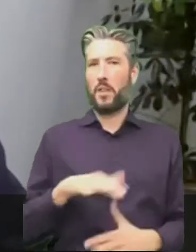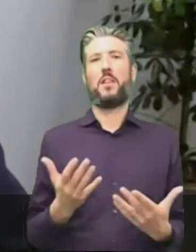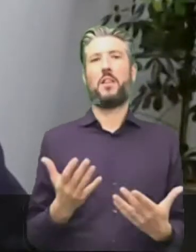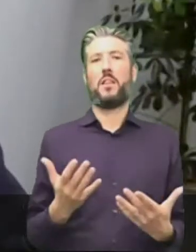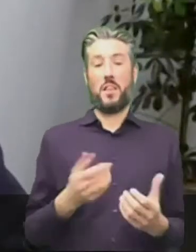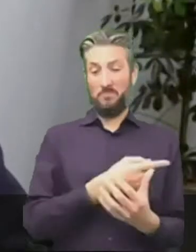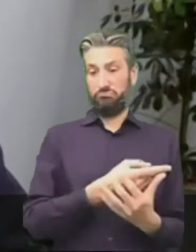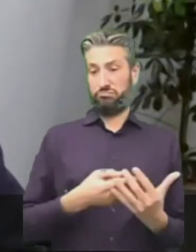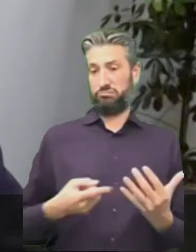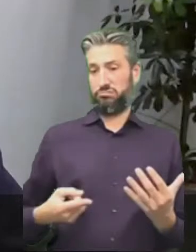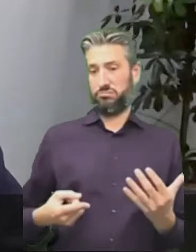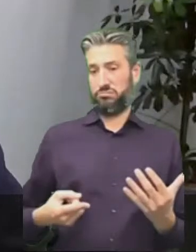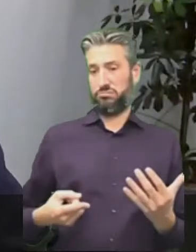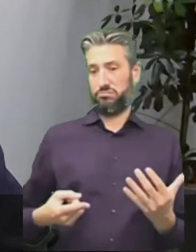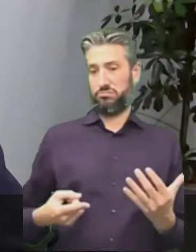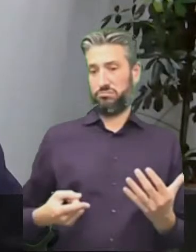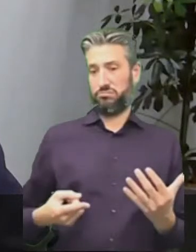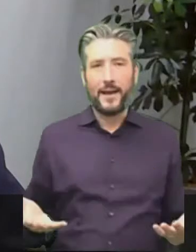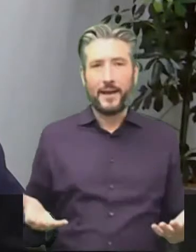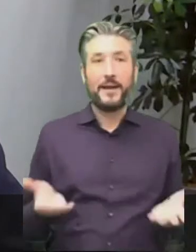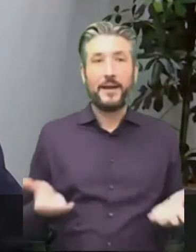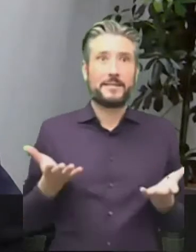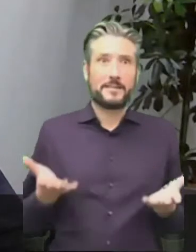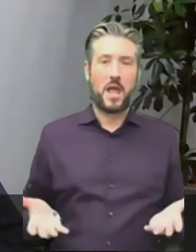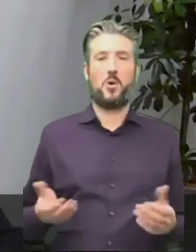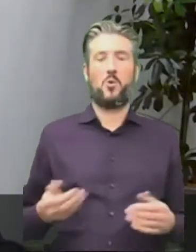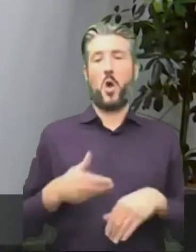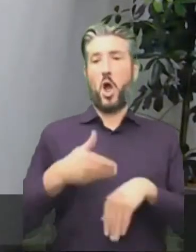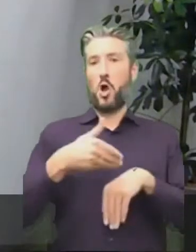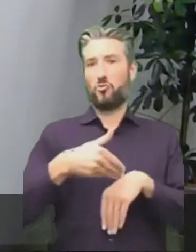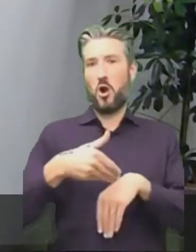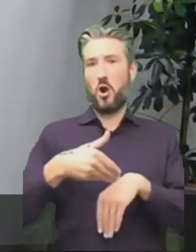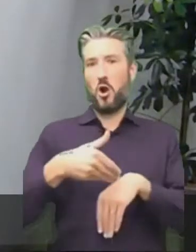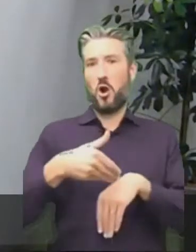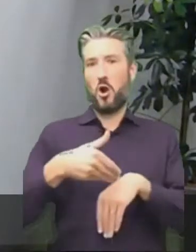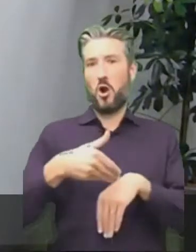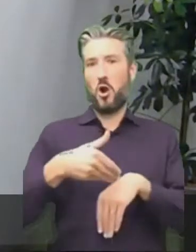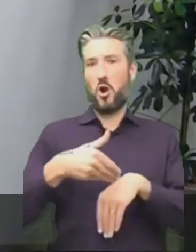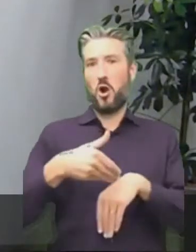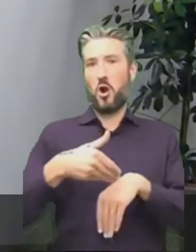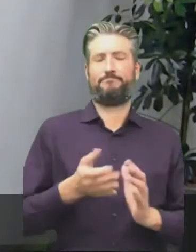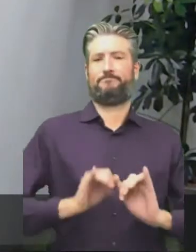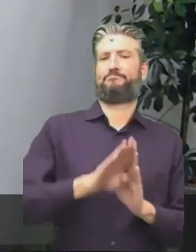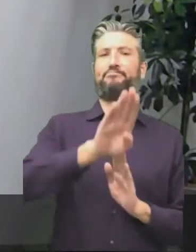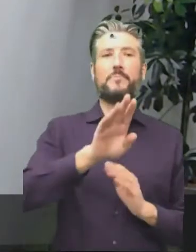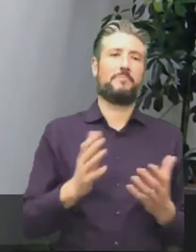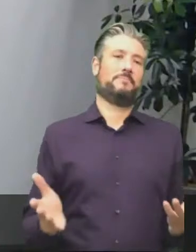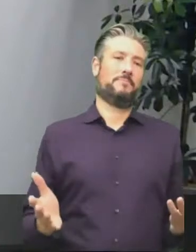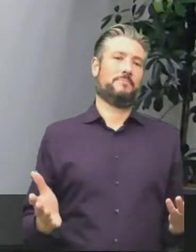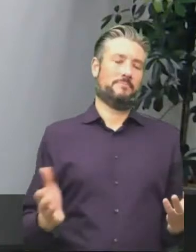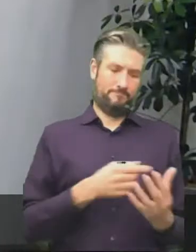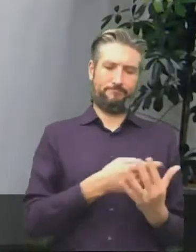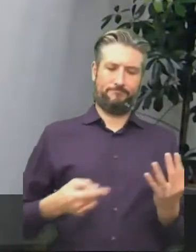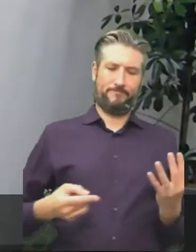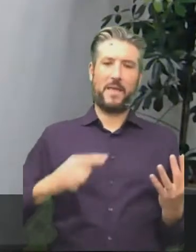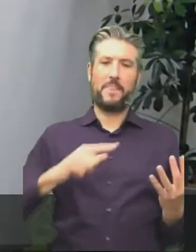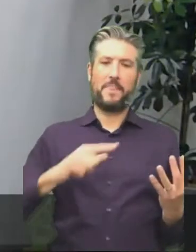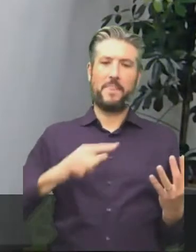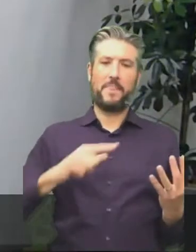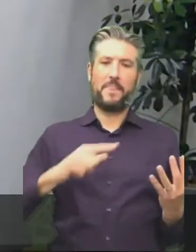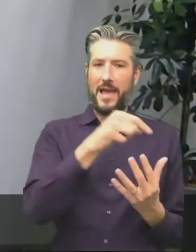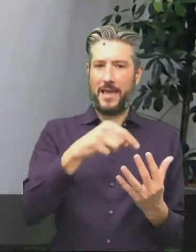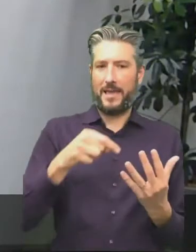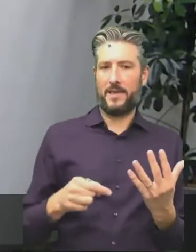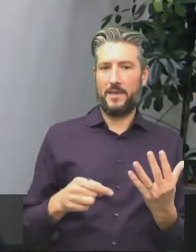an increase in crime across our city. And when you listen to police officers will